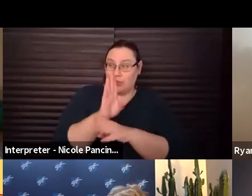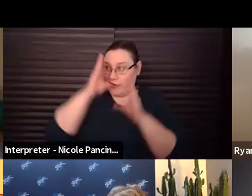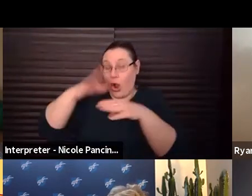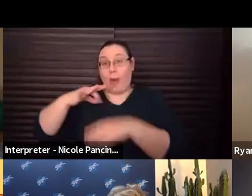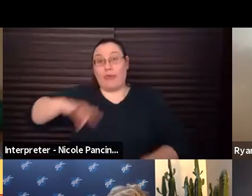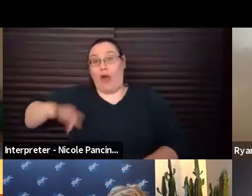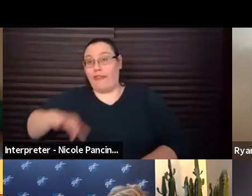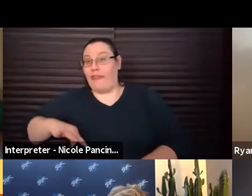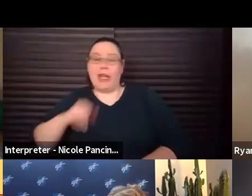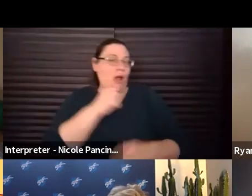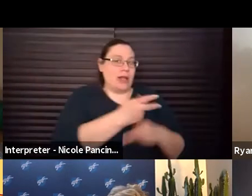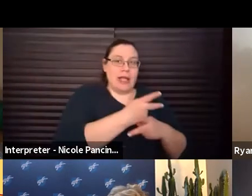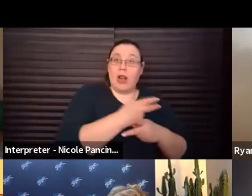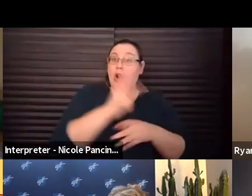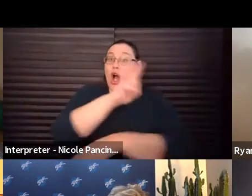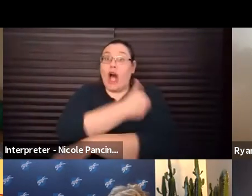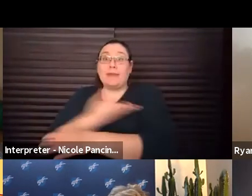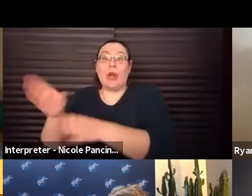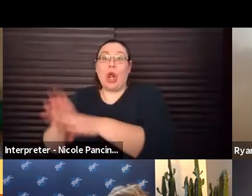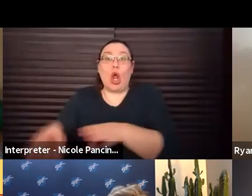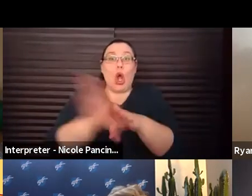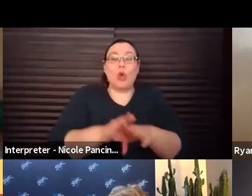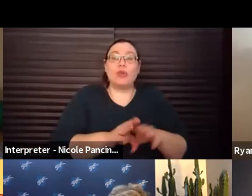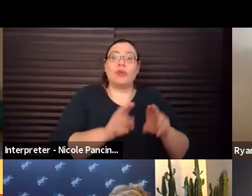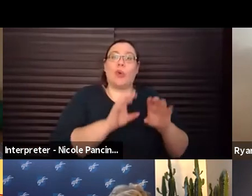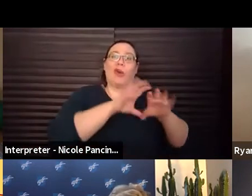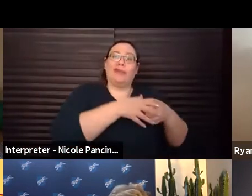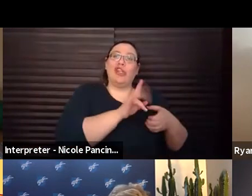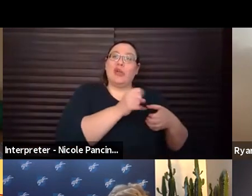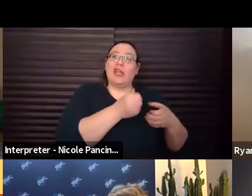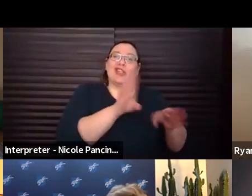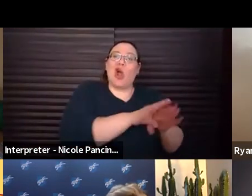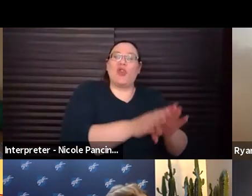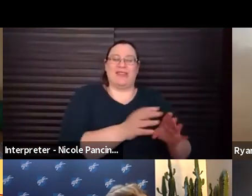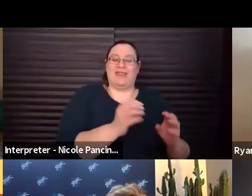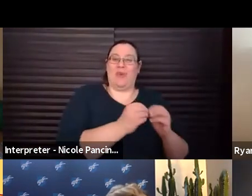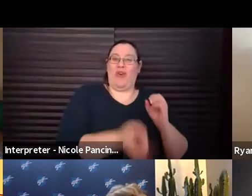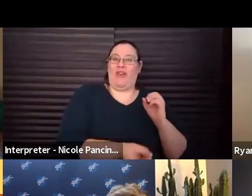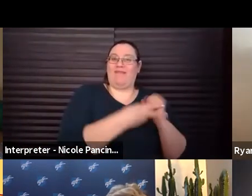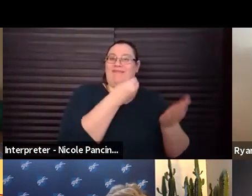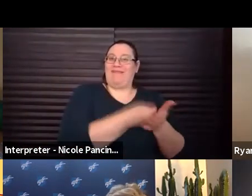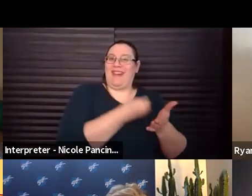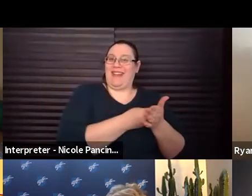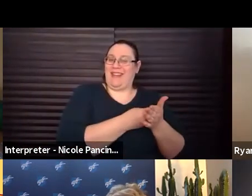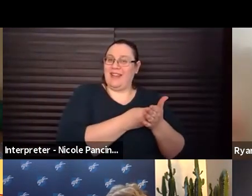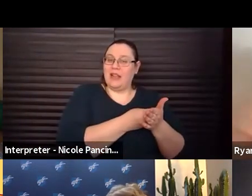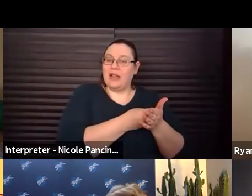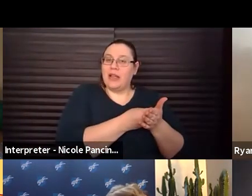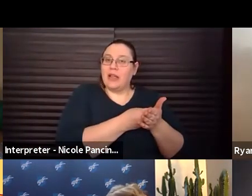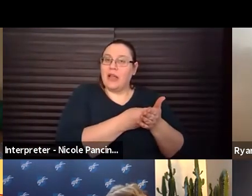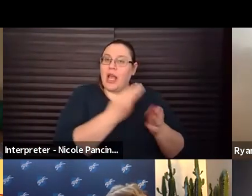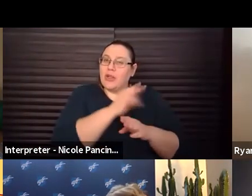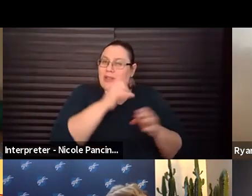optimal care. They close hospitals and units in order to save money. And they use these